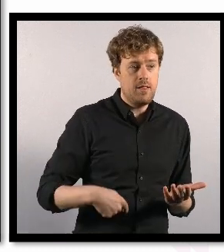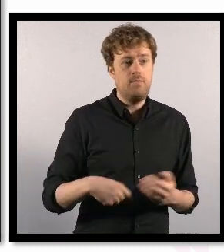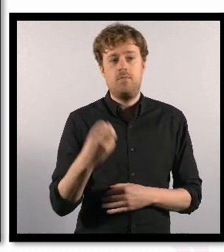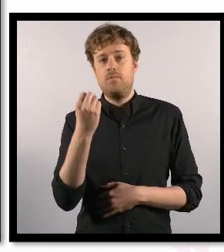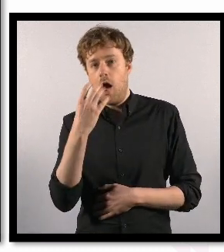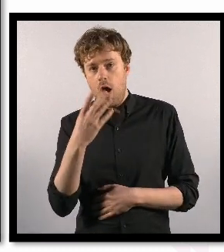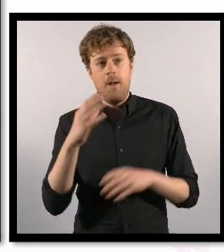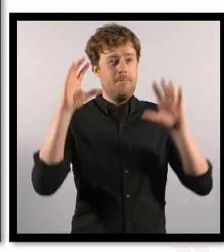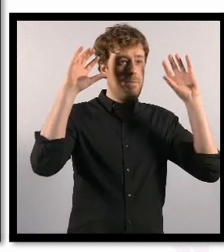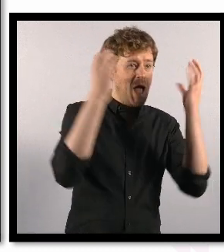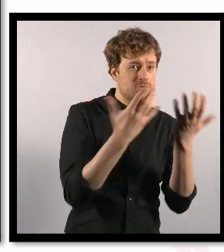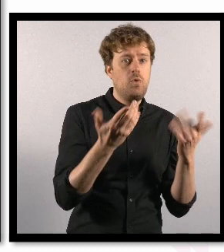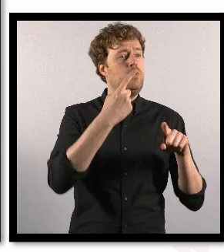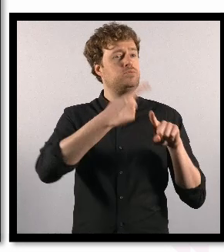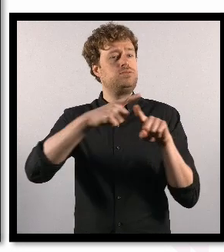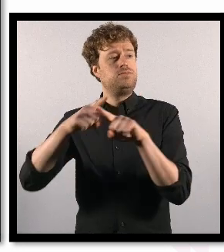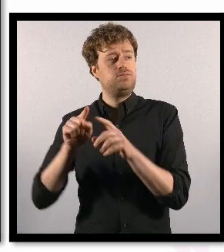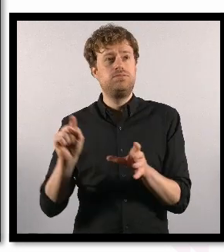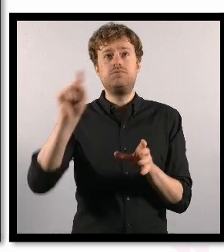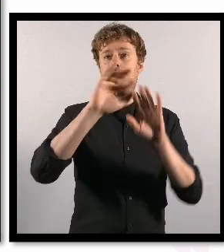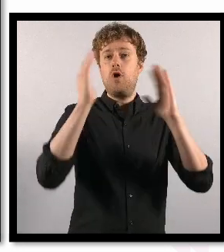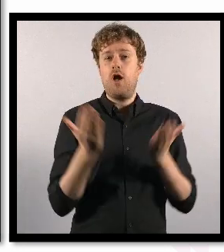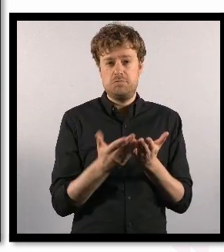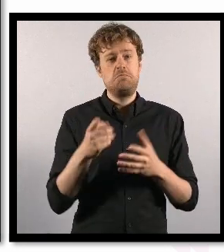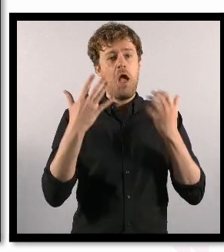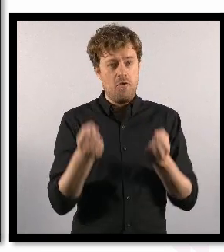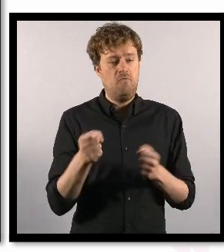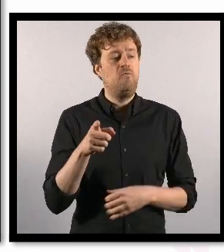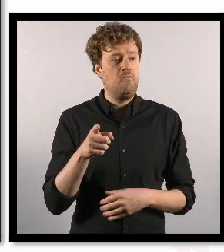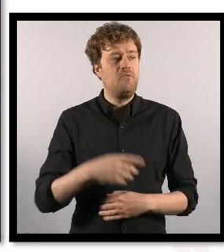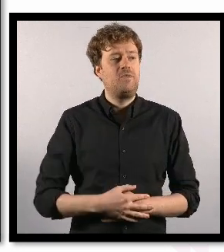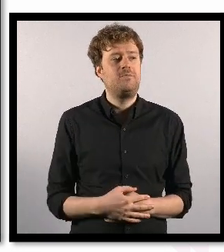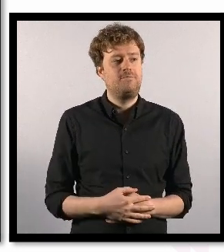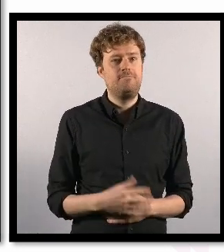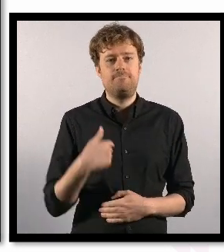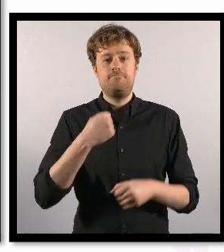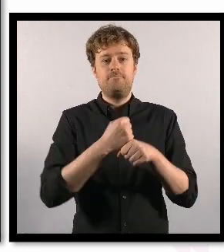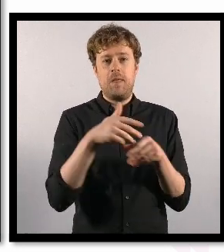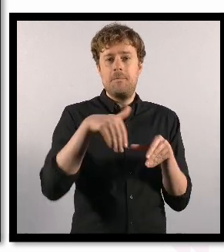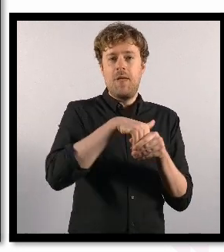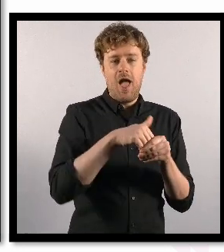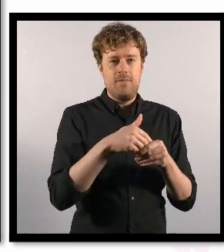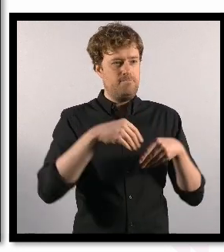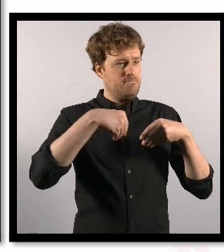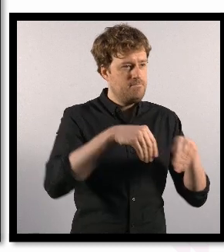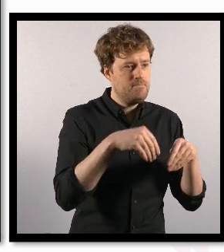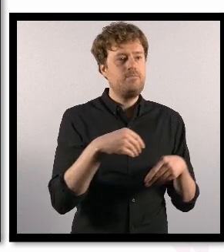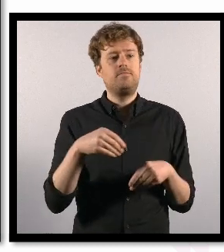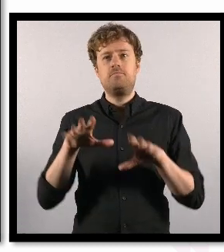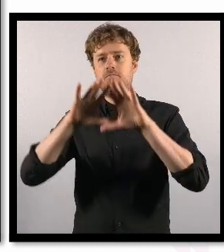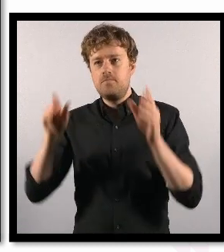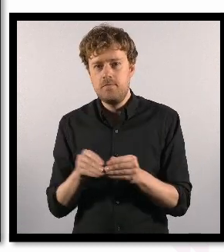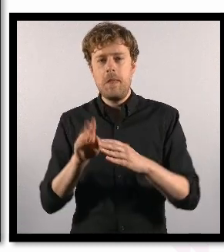hyperscalers. Today, I want to talk about the retail bank's microservices API solution, the service hosting platform. This started life